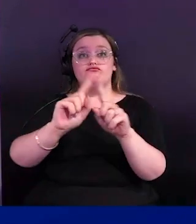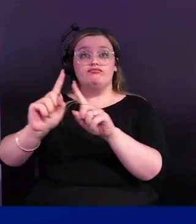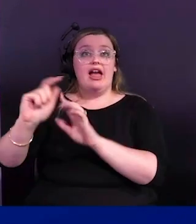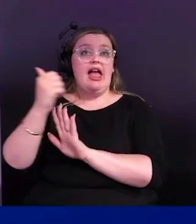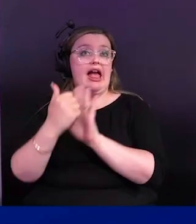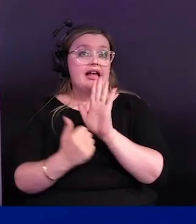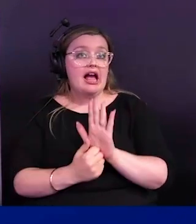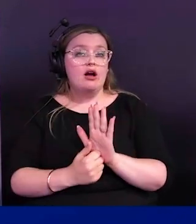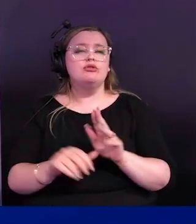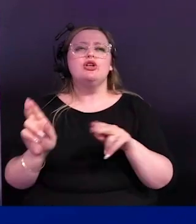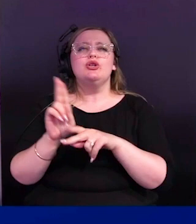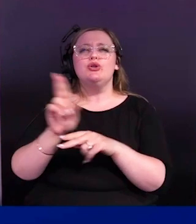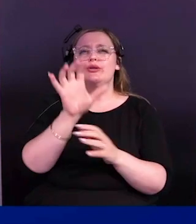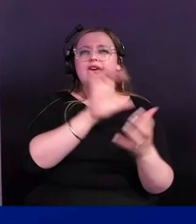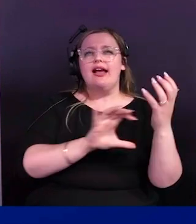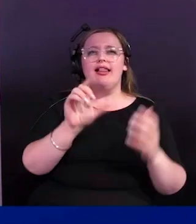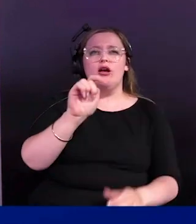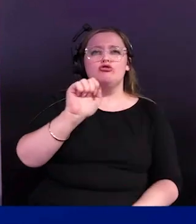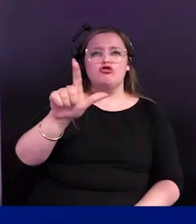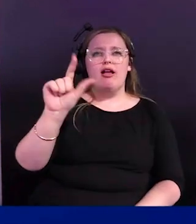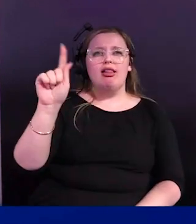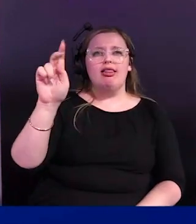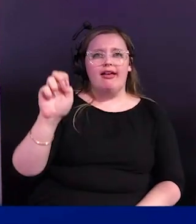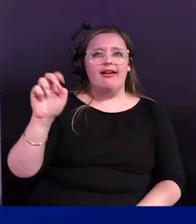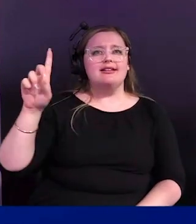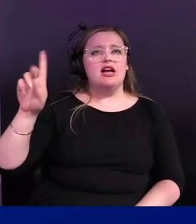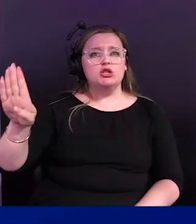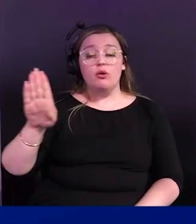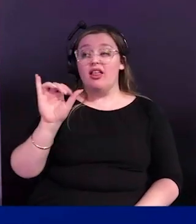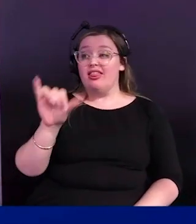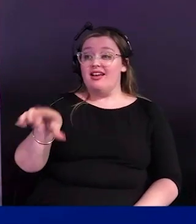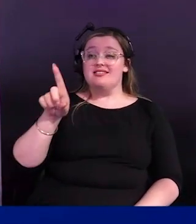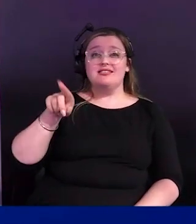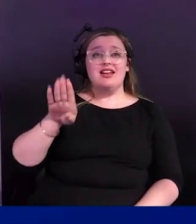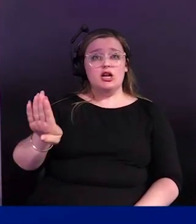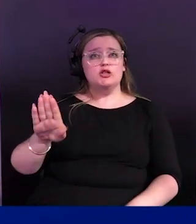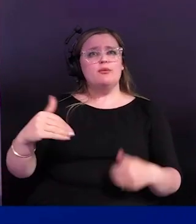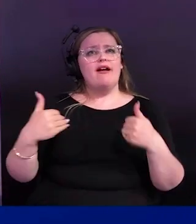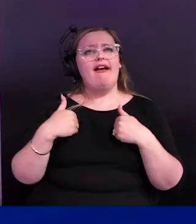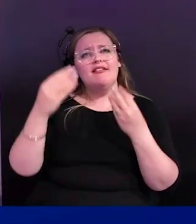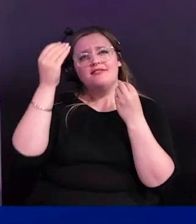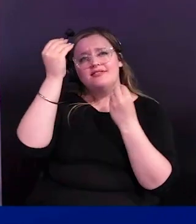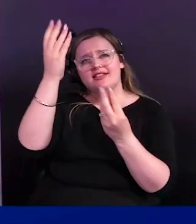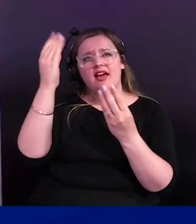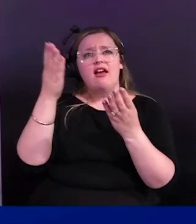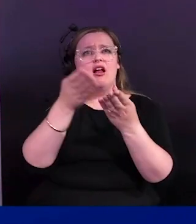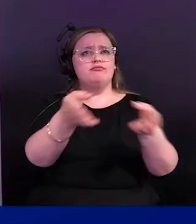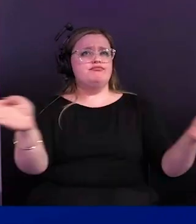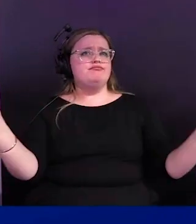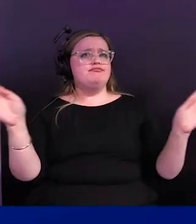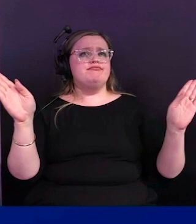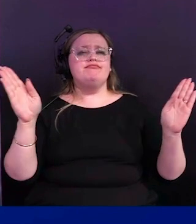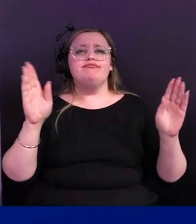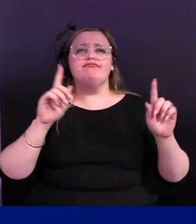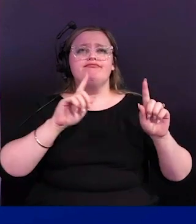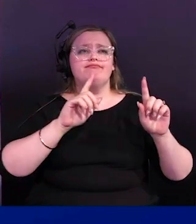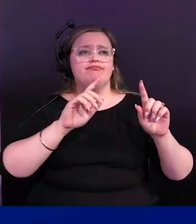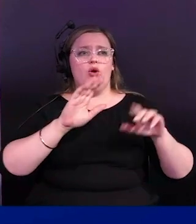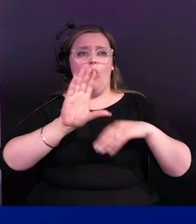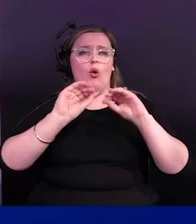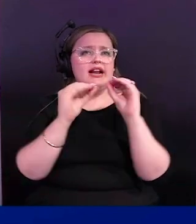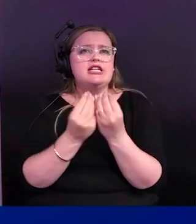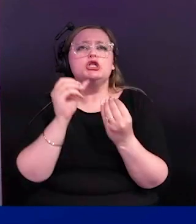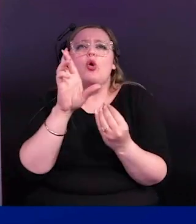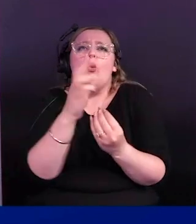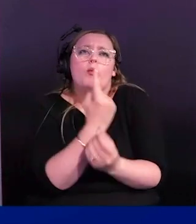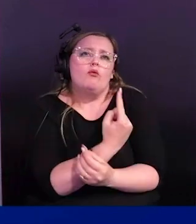use CloudTrail Lake dashboards, do these dashboards present data across an entire organization, or is it only per